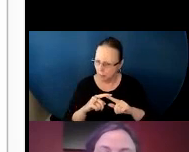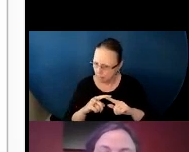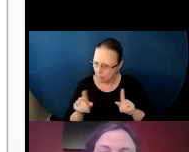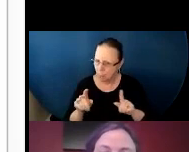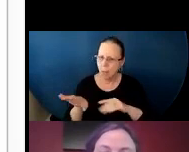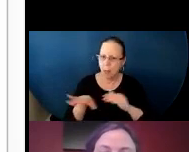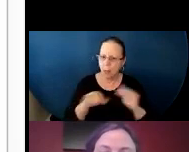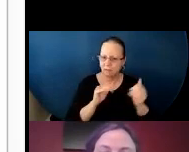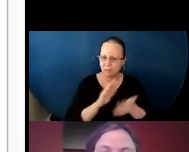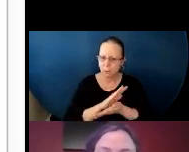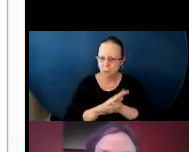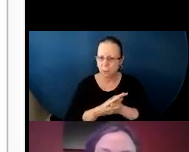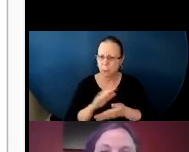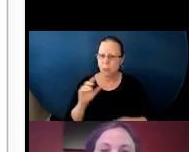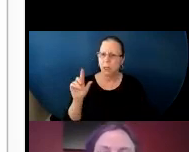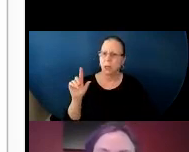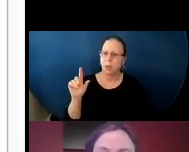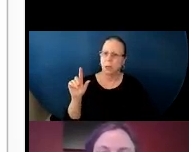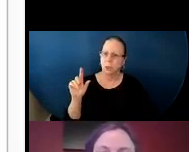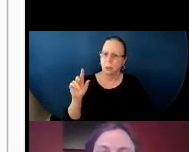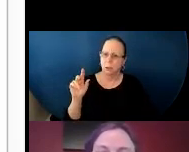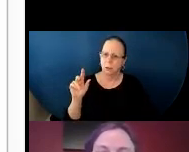in 2015.